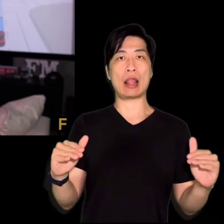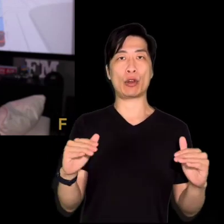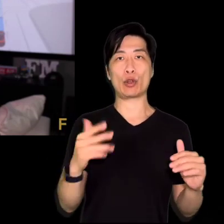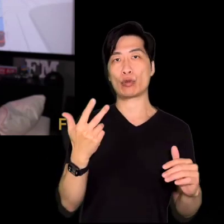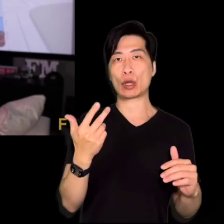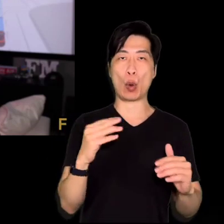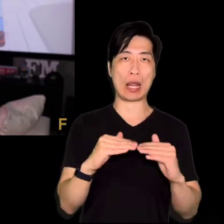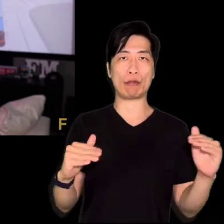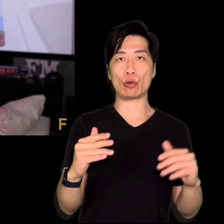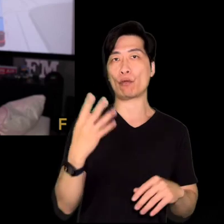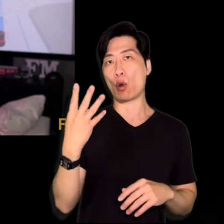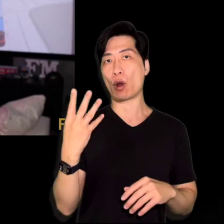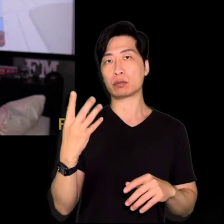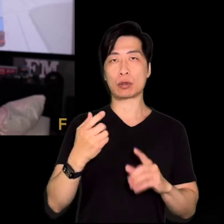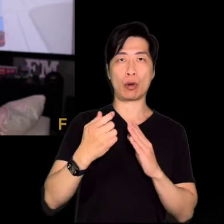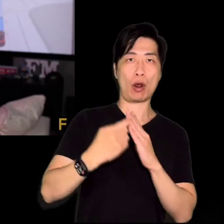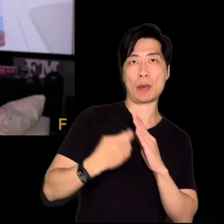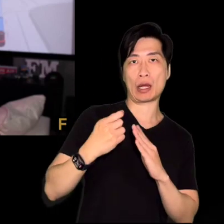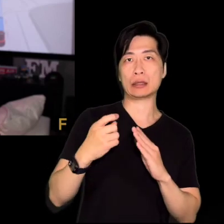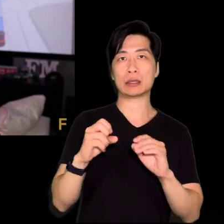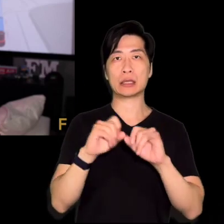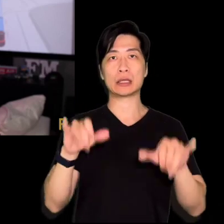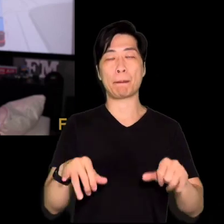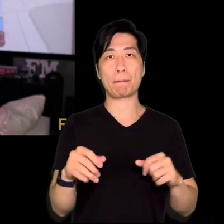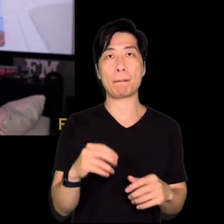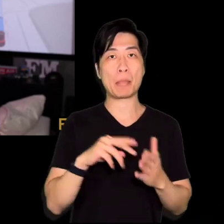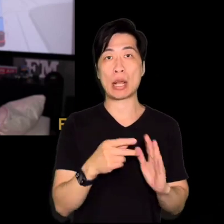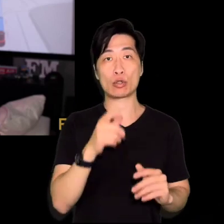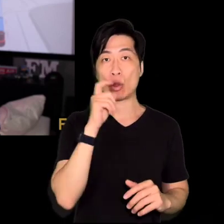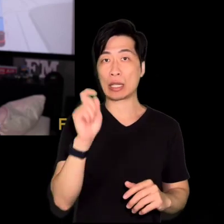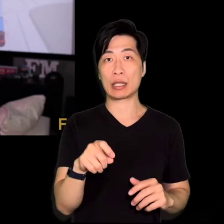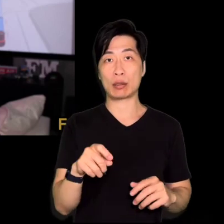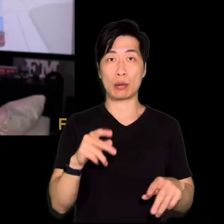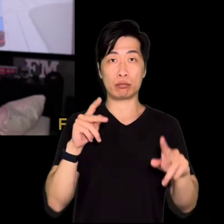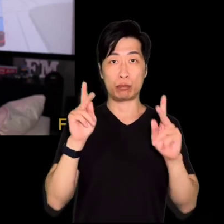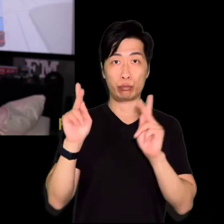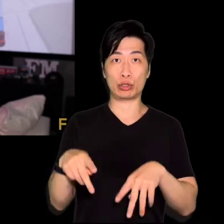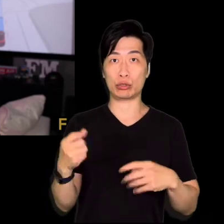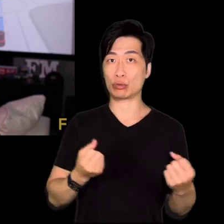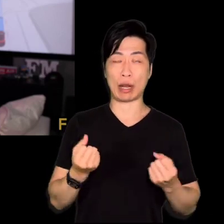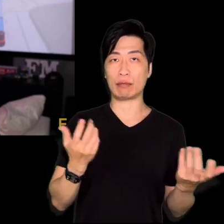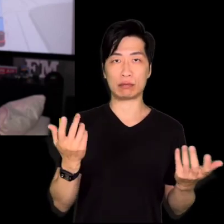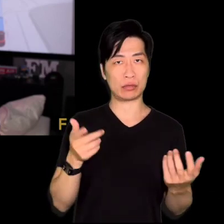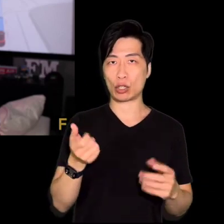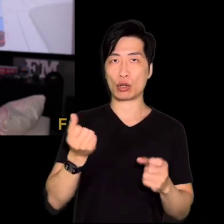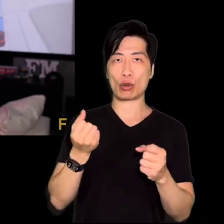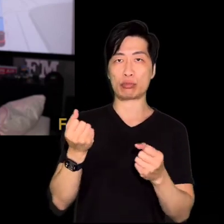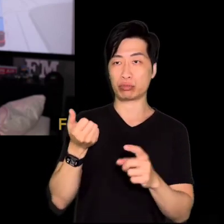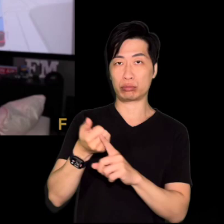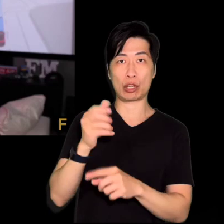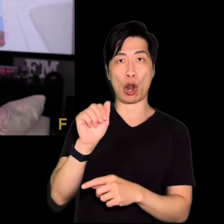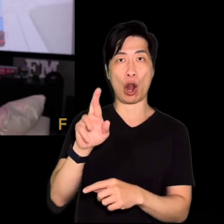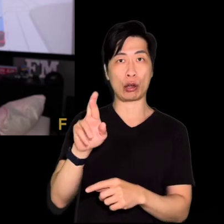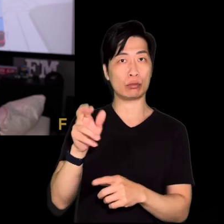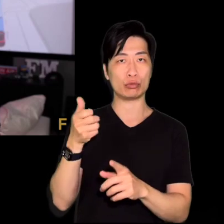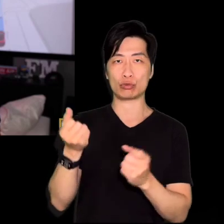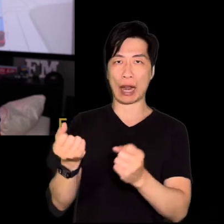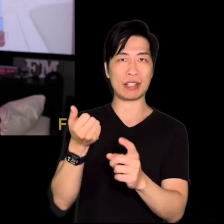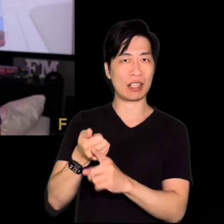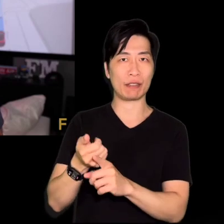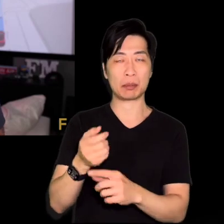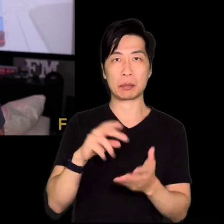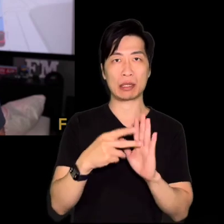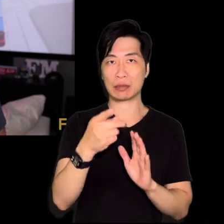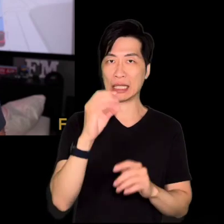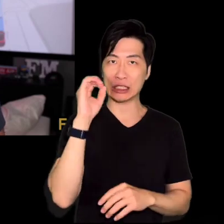be called a level 3 or level 4 autonomous system, which means that you no longer need a human to drive the car drives itself. And for that to